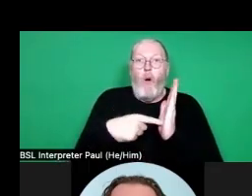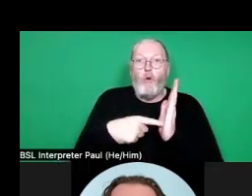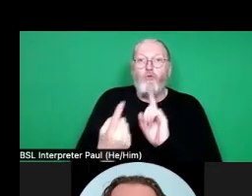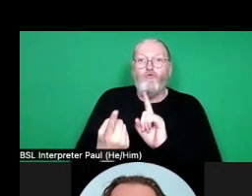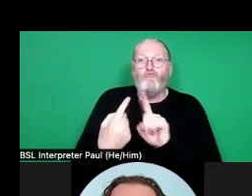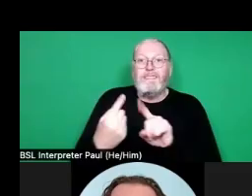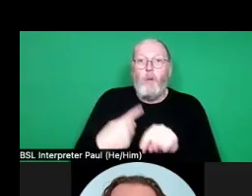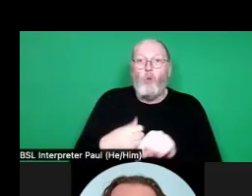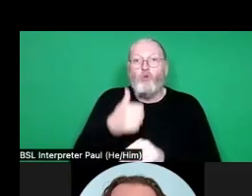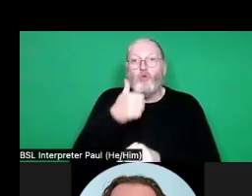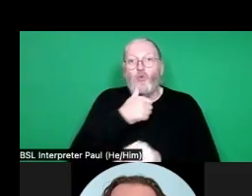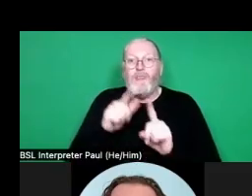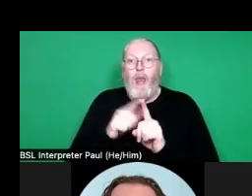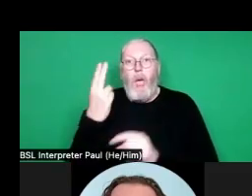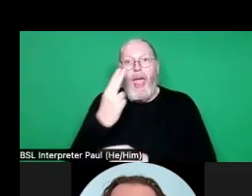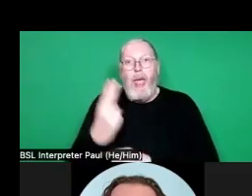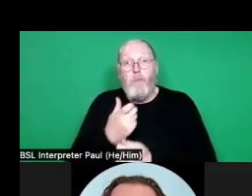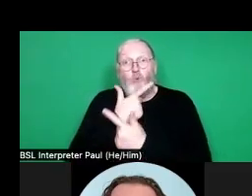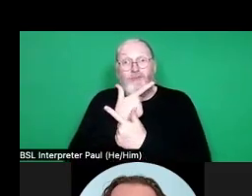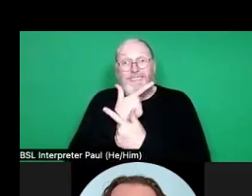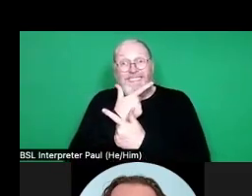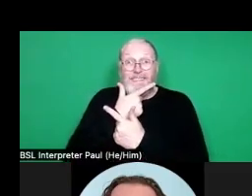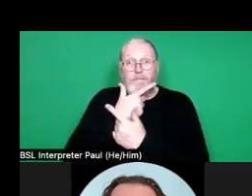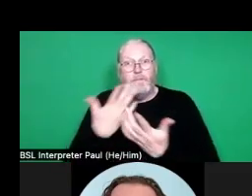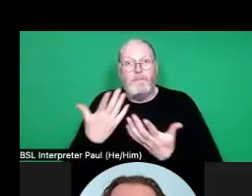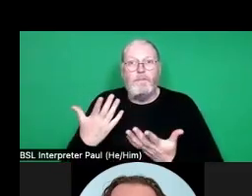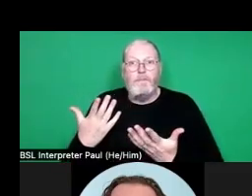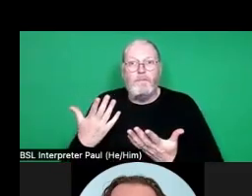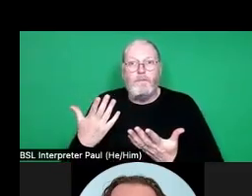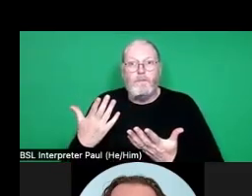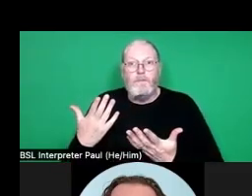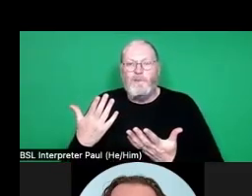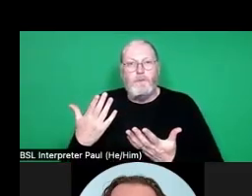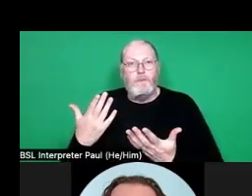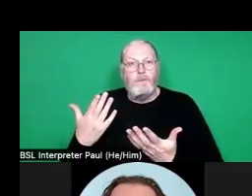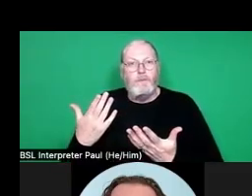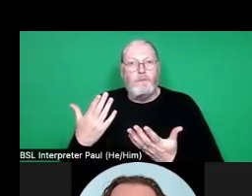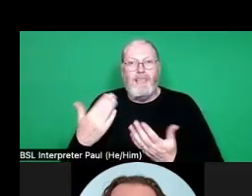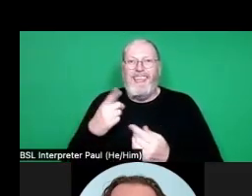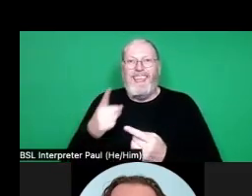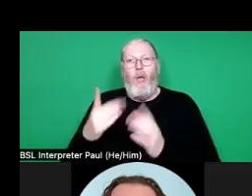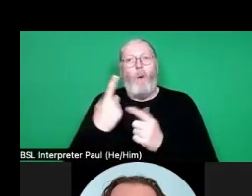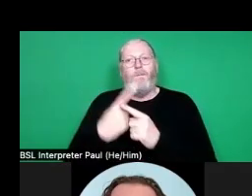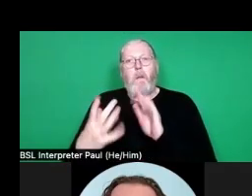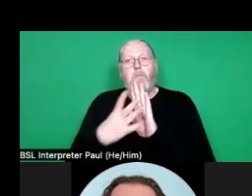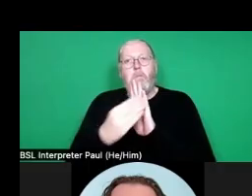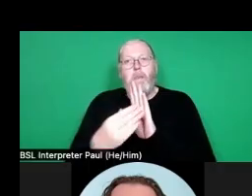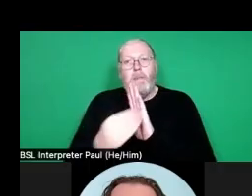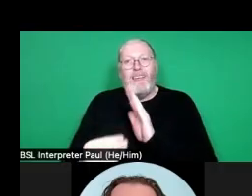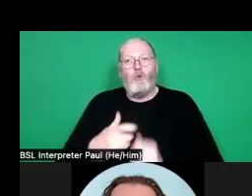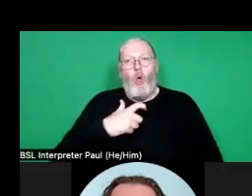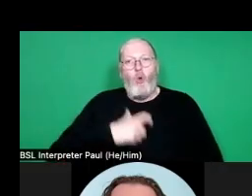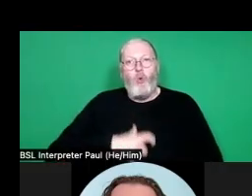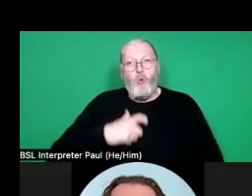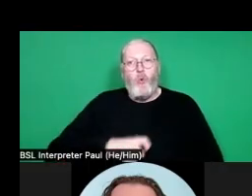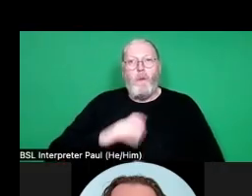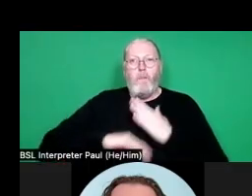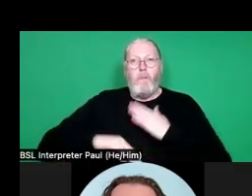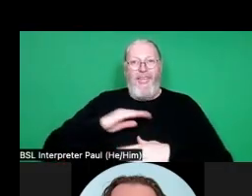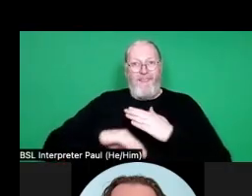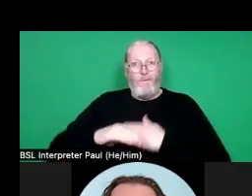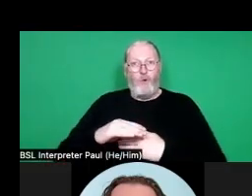to echoing, mirroring human behaviors, training us to treat machines as